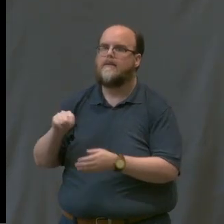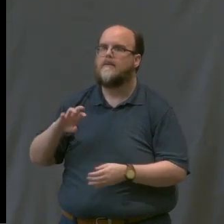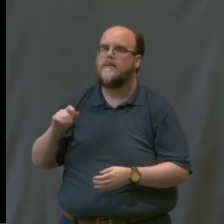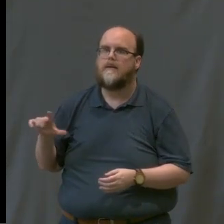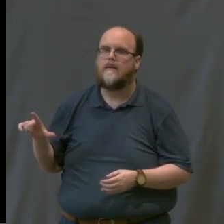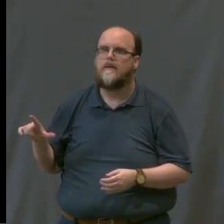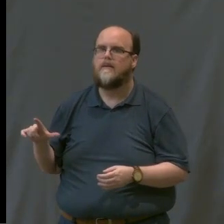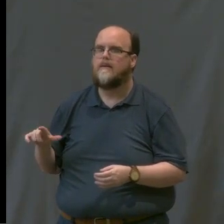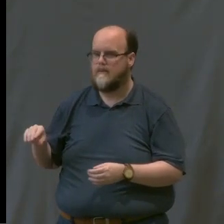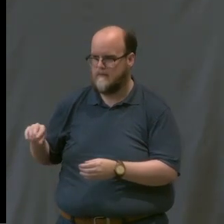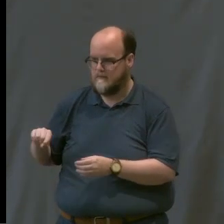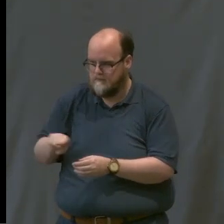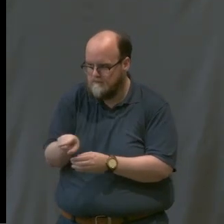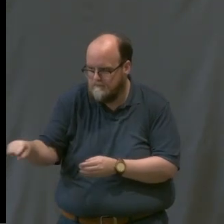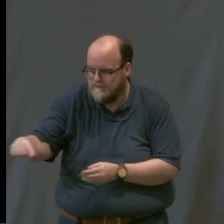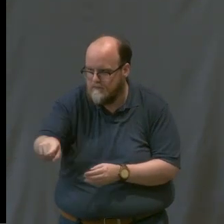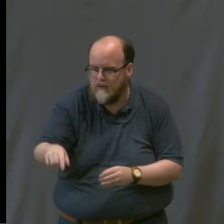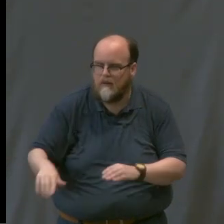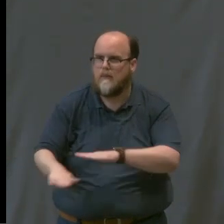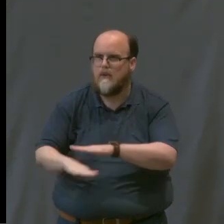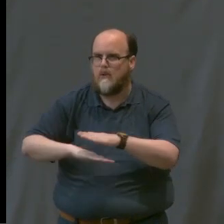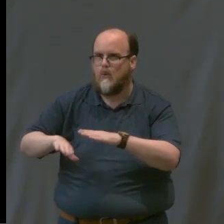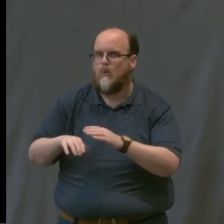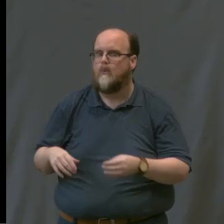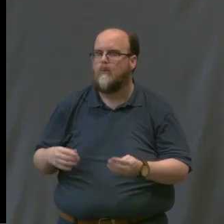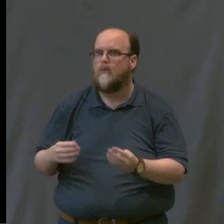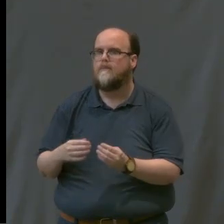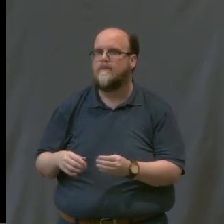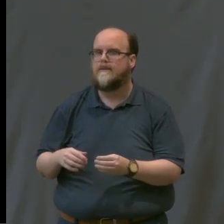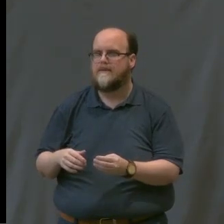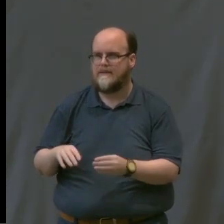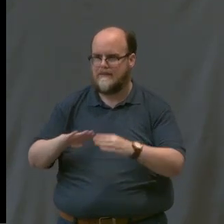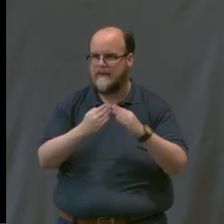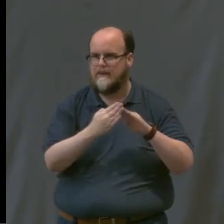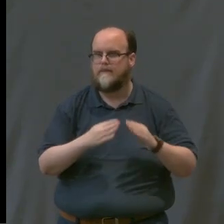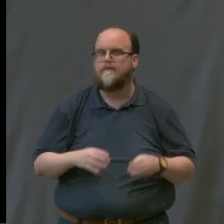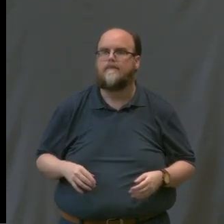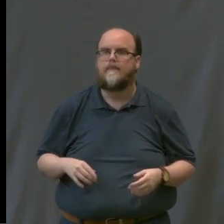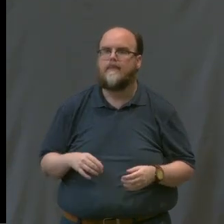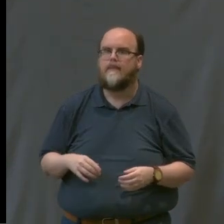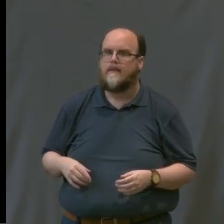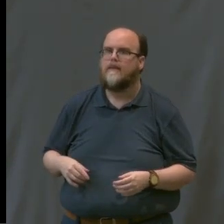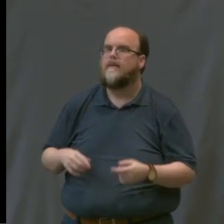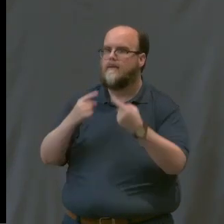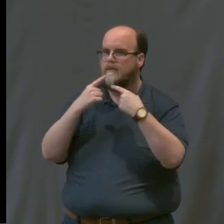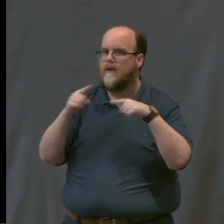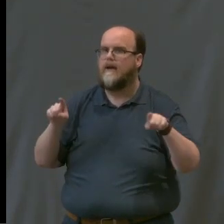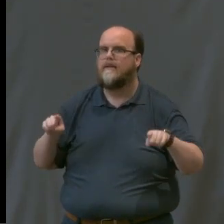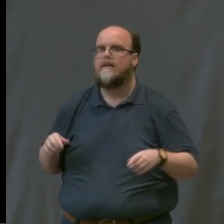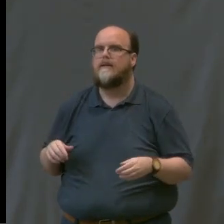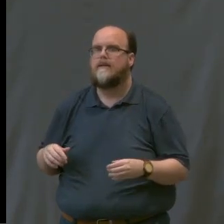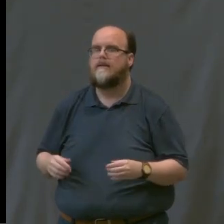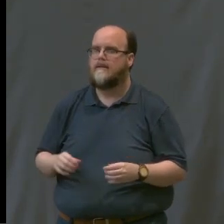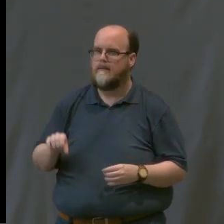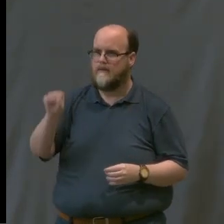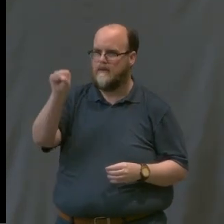and out below the gate, the wall around the city of David, in fact. Finally, it ends up down in the southern part